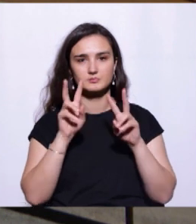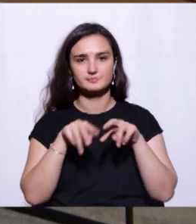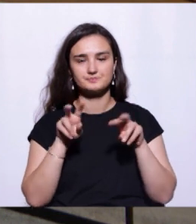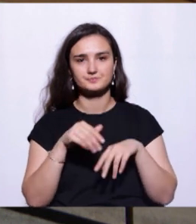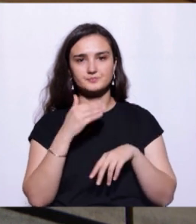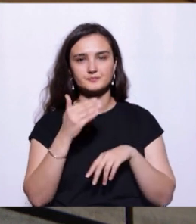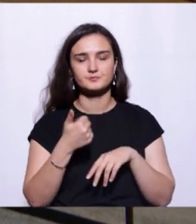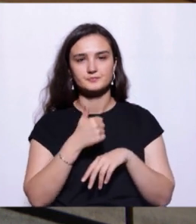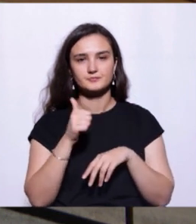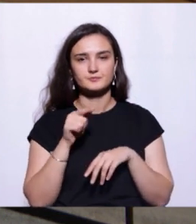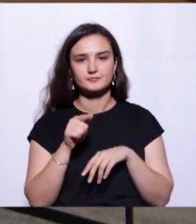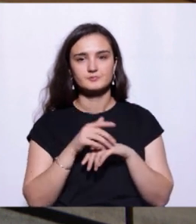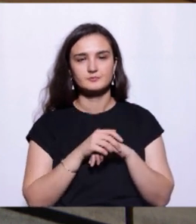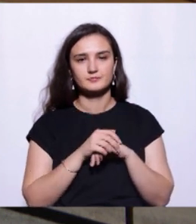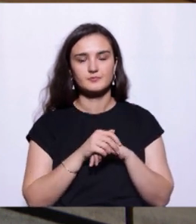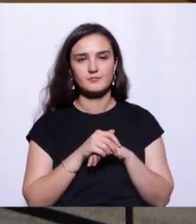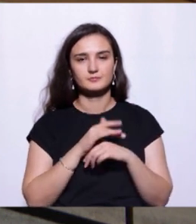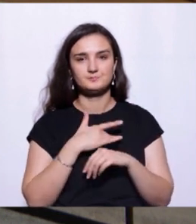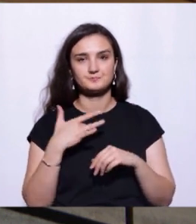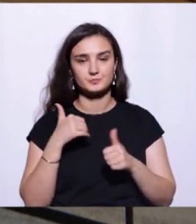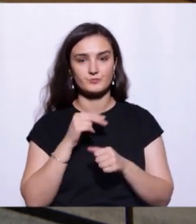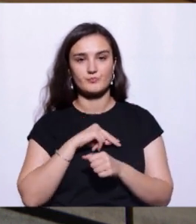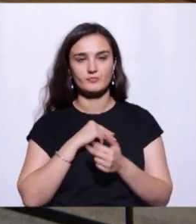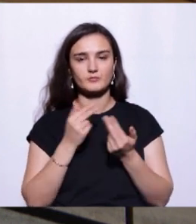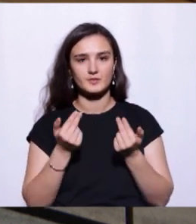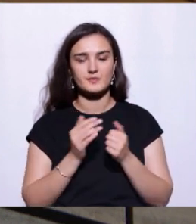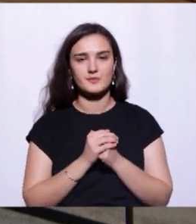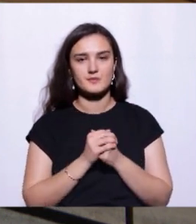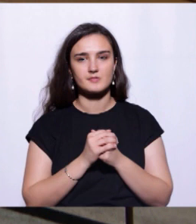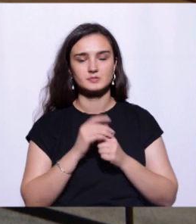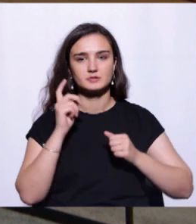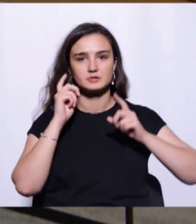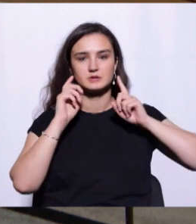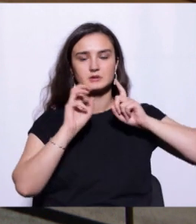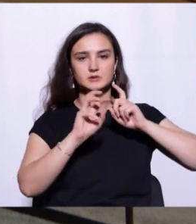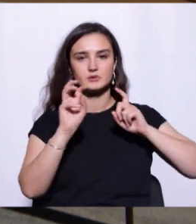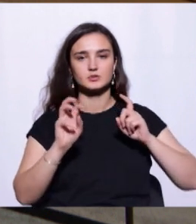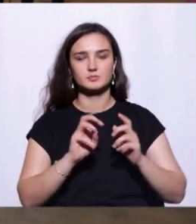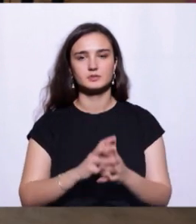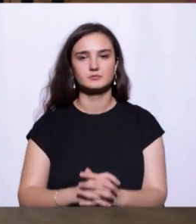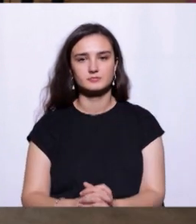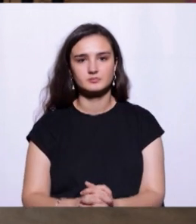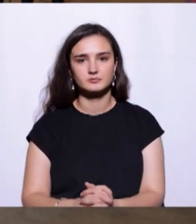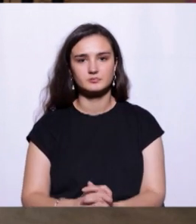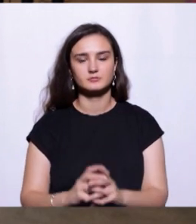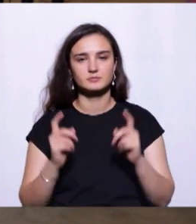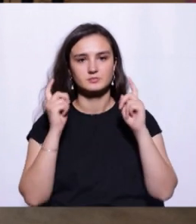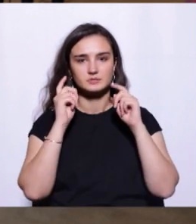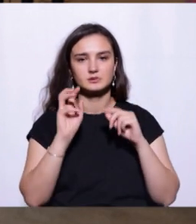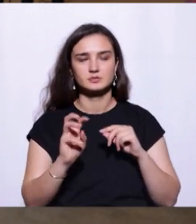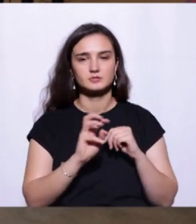check how is it going in the lungs, right? Definitely, Miss Sophie. Stethoscope, stethoscopy.